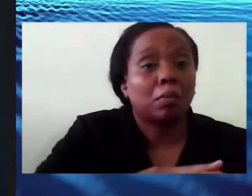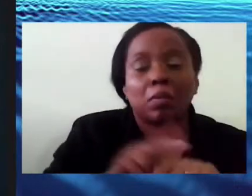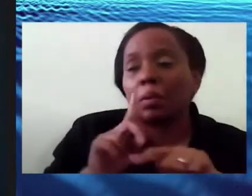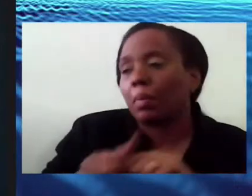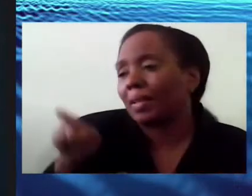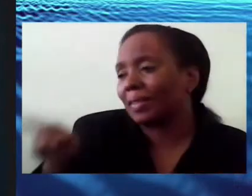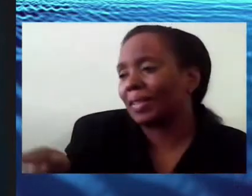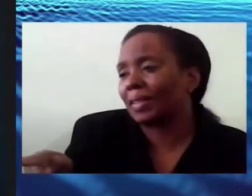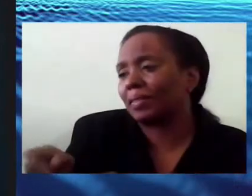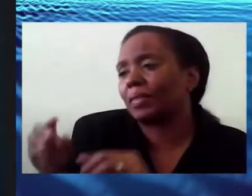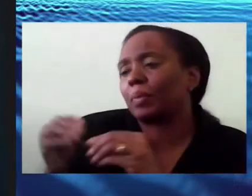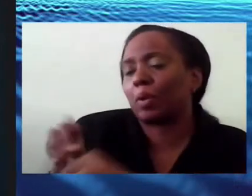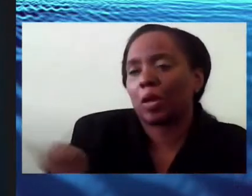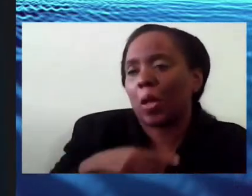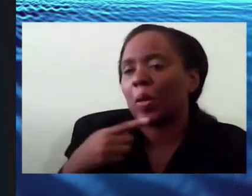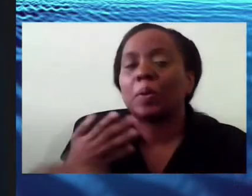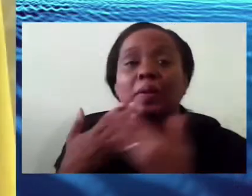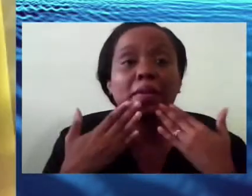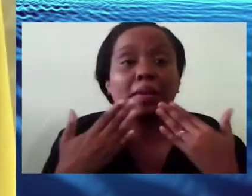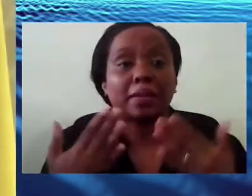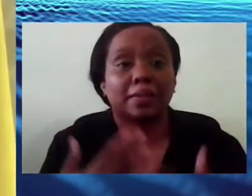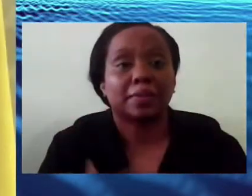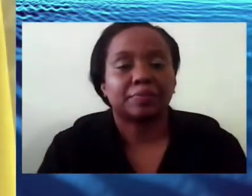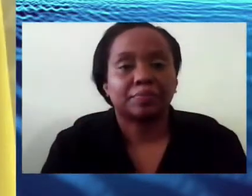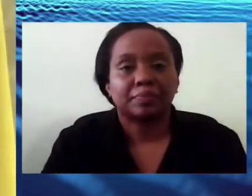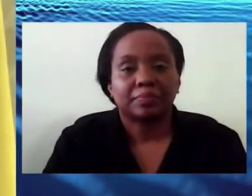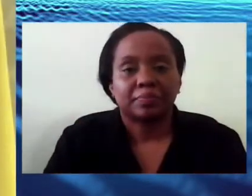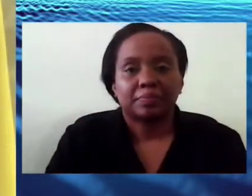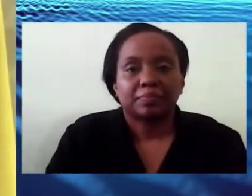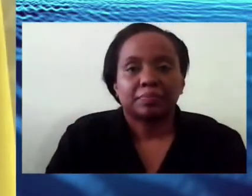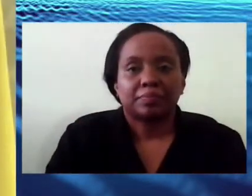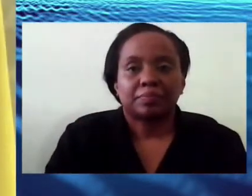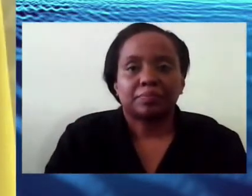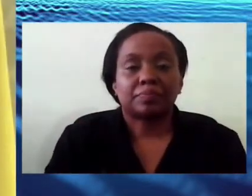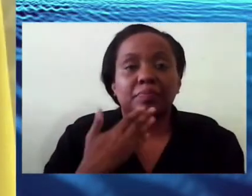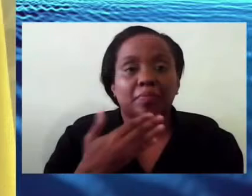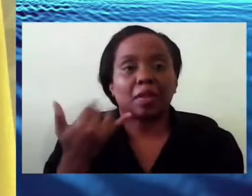do the same. Thank you, Lisa. Thank